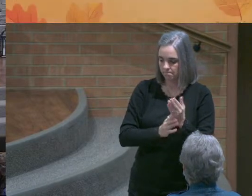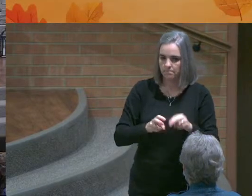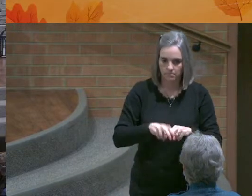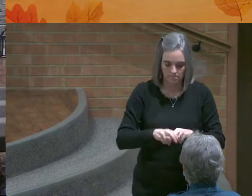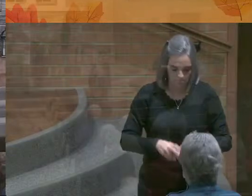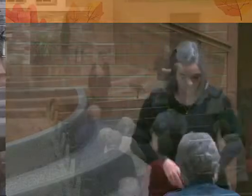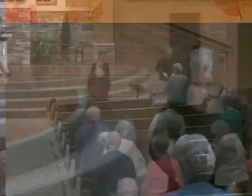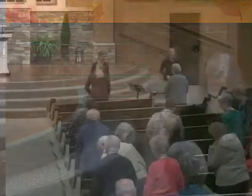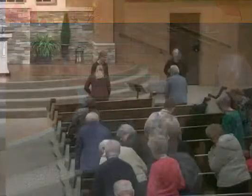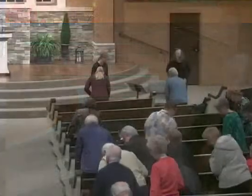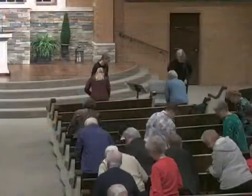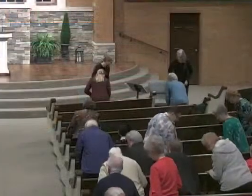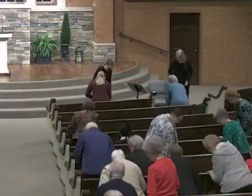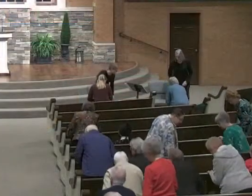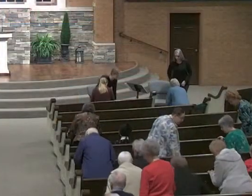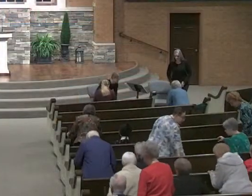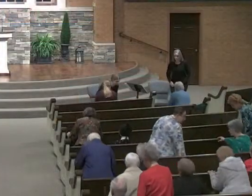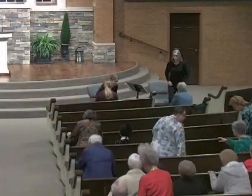You may be seated.